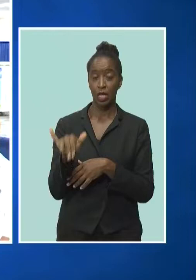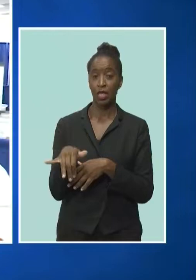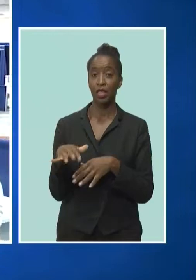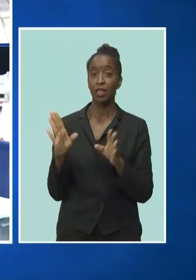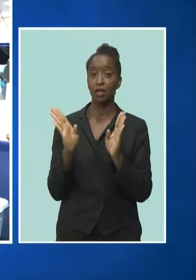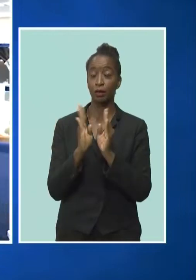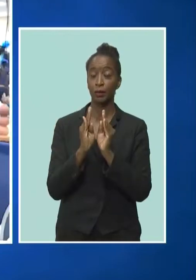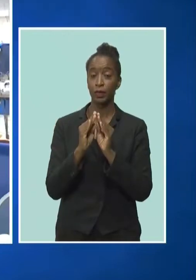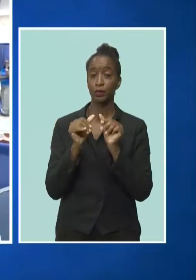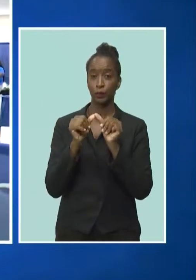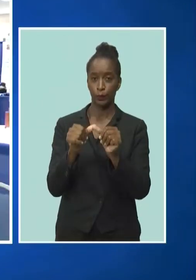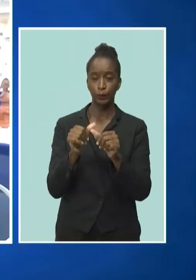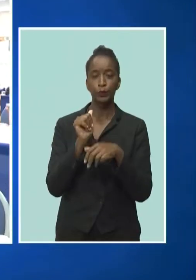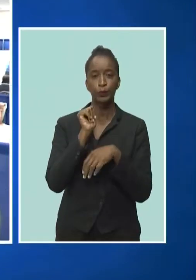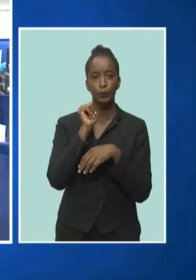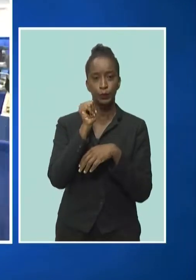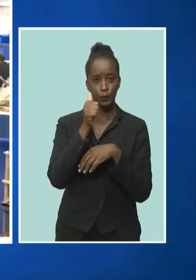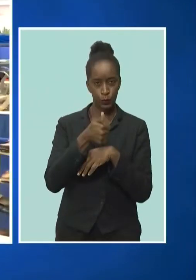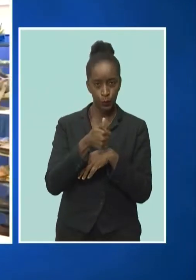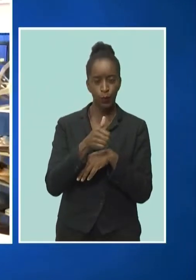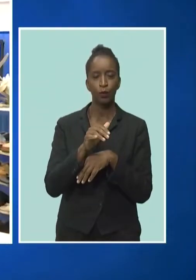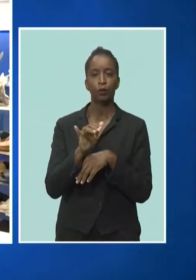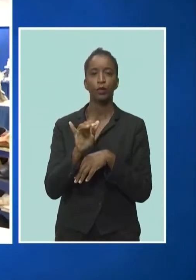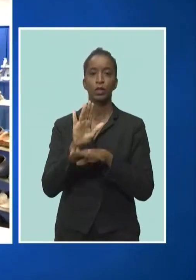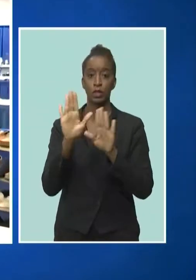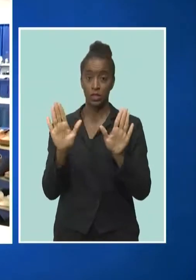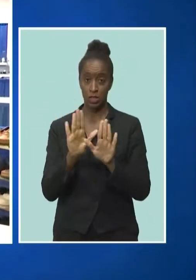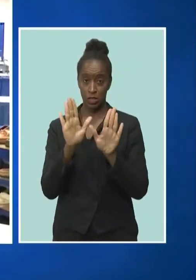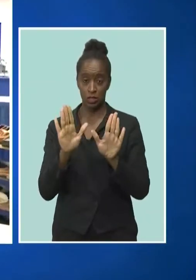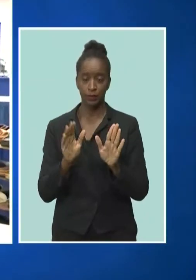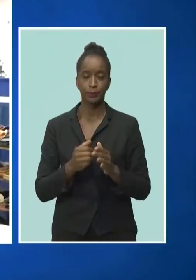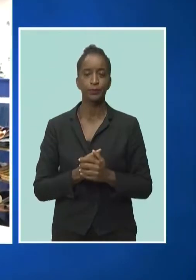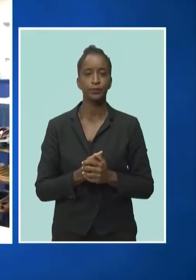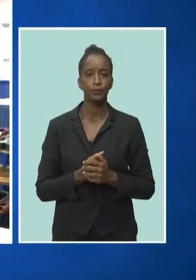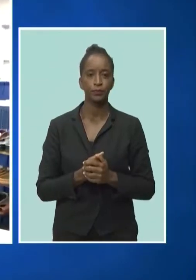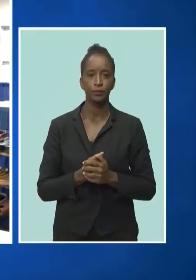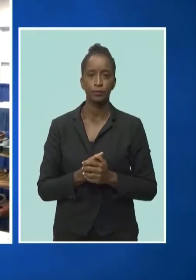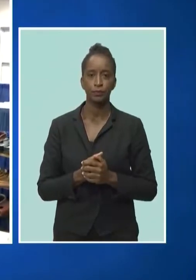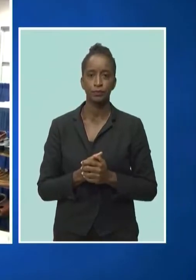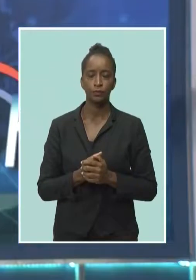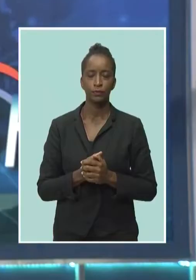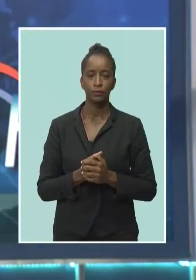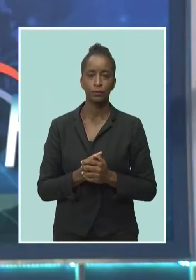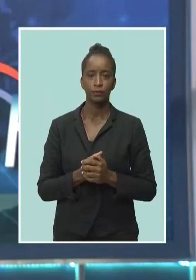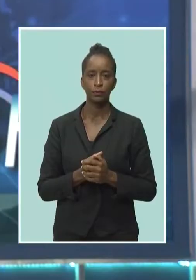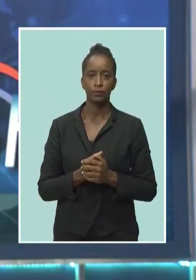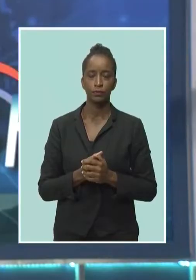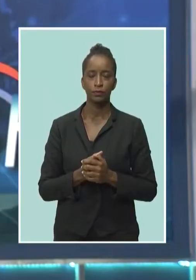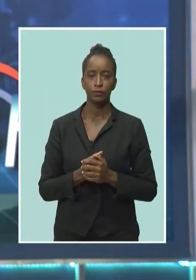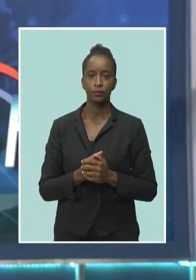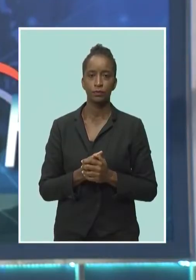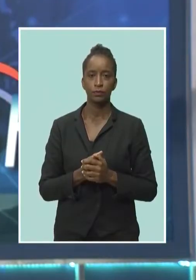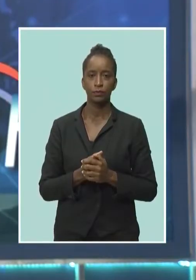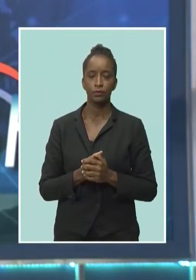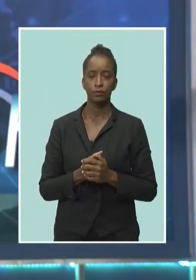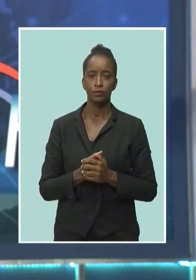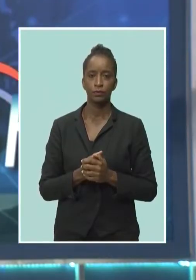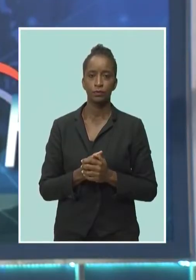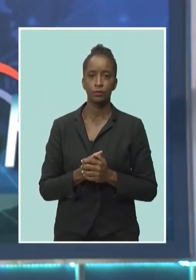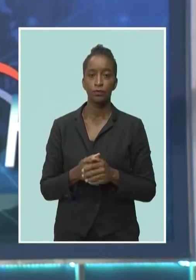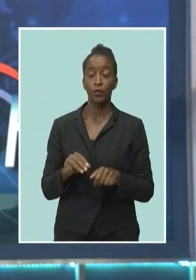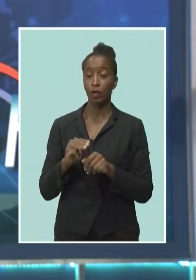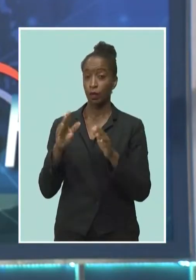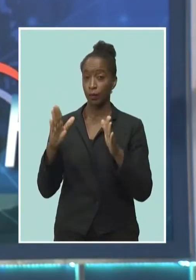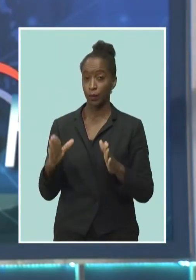on Saturday and Sunday this weekend. Ryan Broom, CBC News. Meanwhile, the Minister of